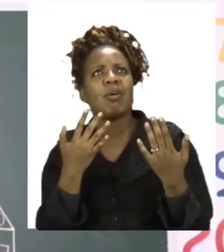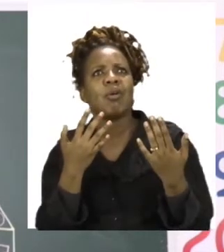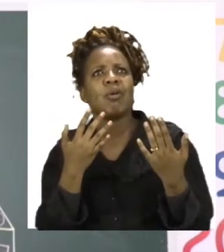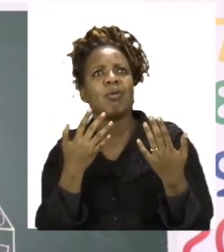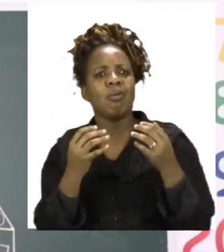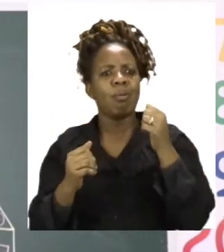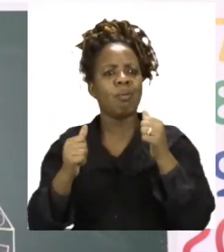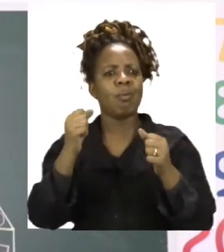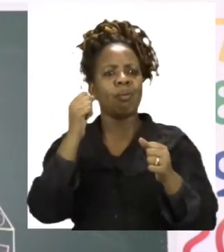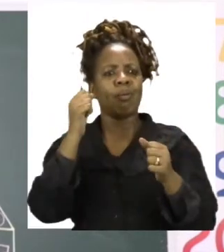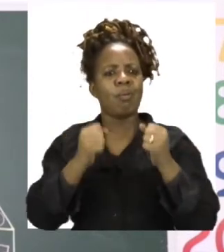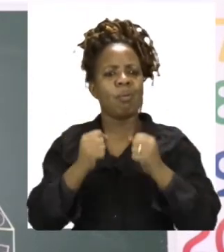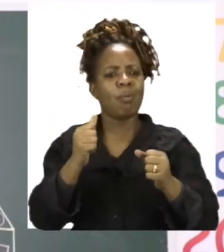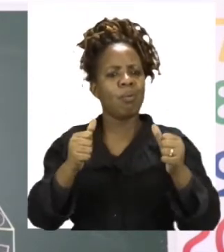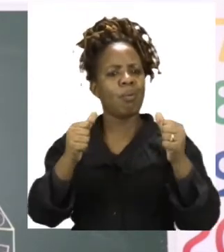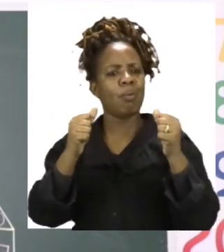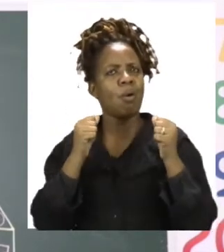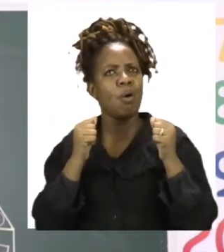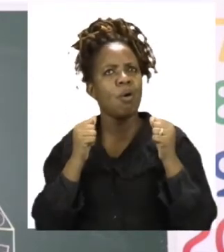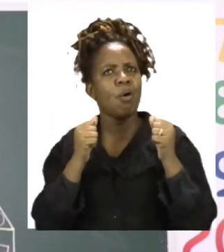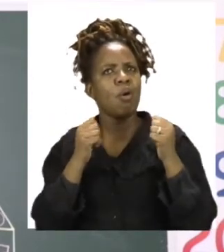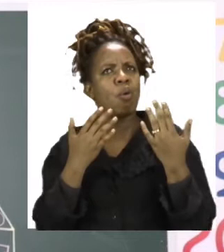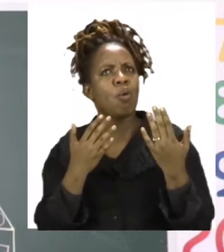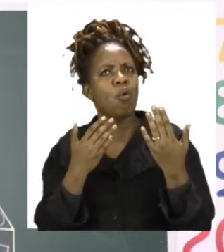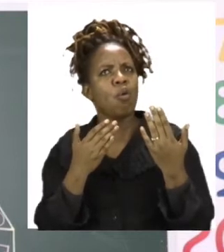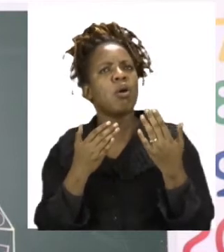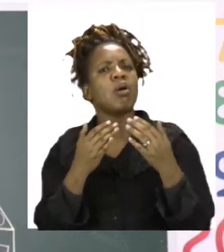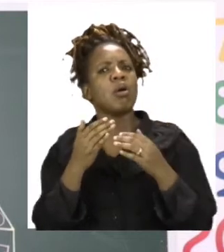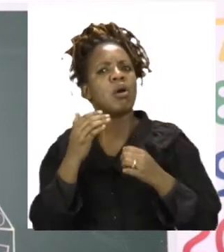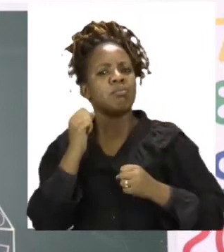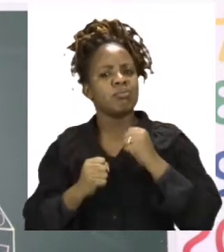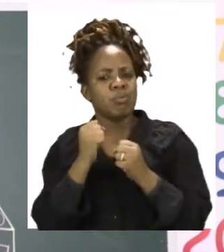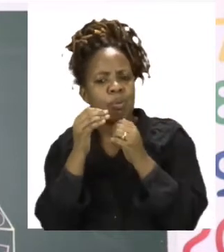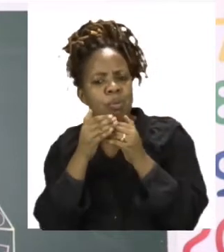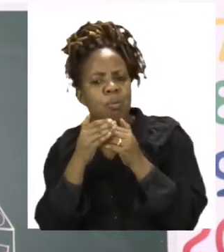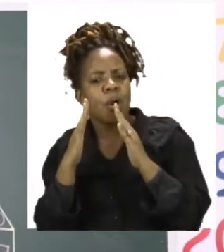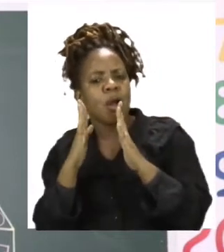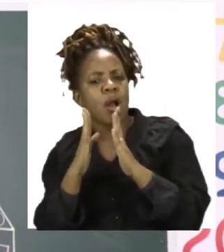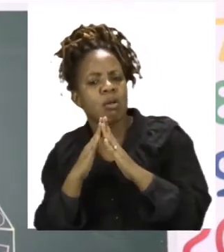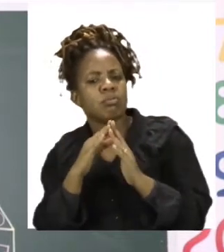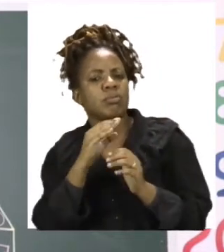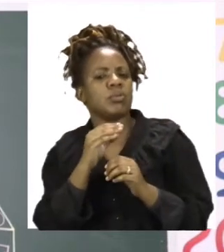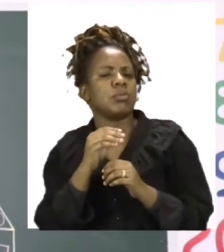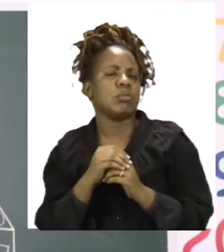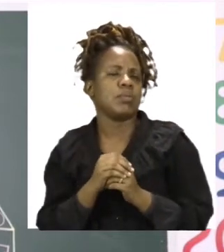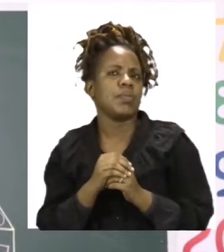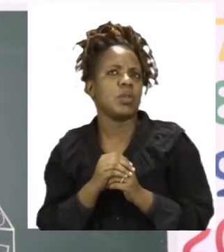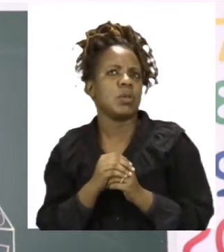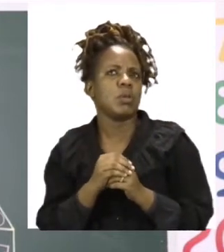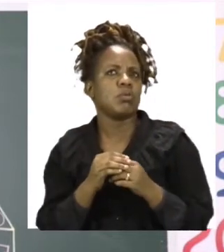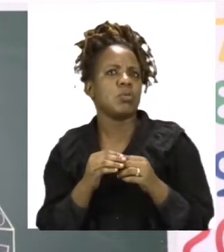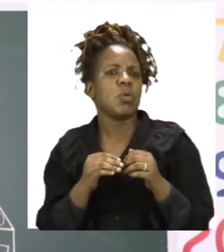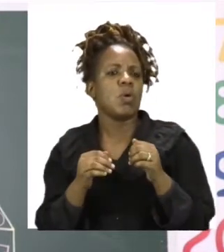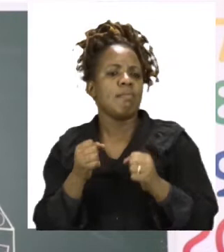should he run to? Here is brick 29 where he's standing. Should he run to house 30 or